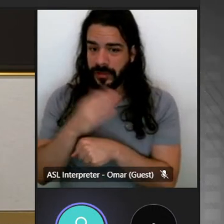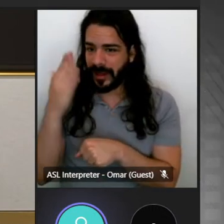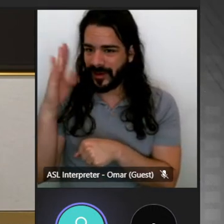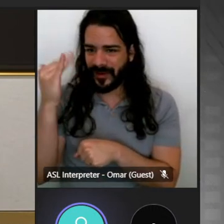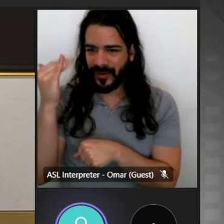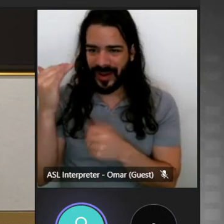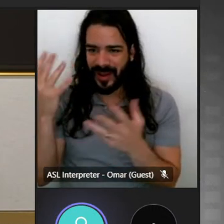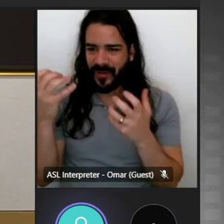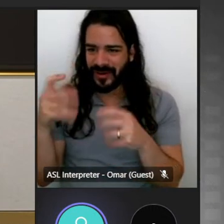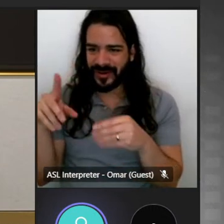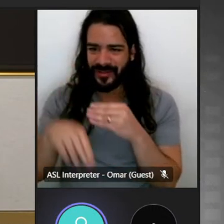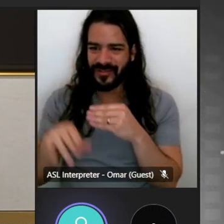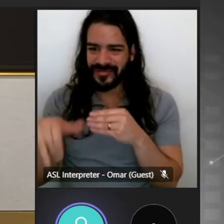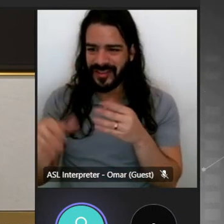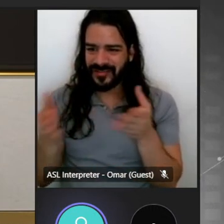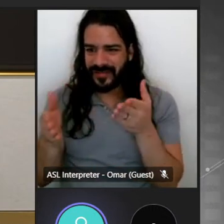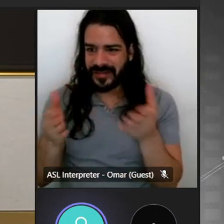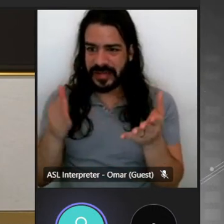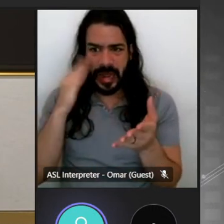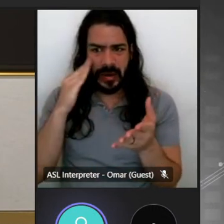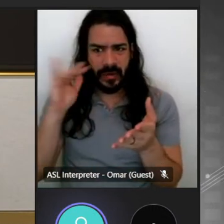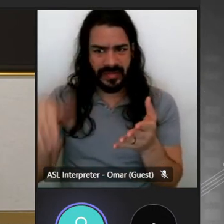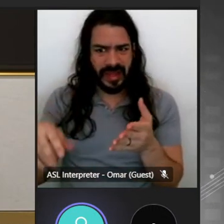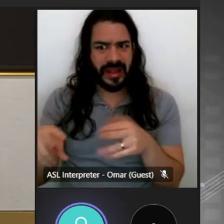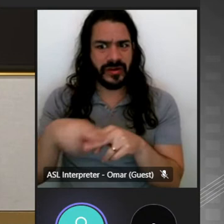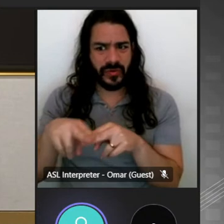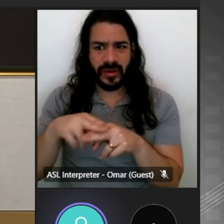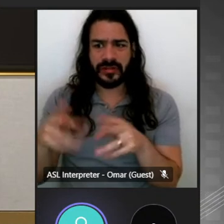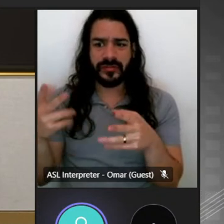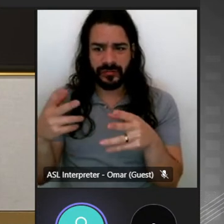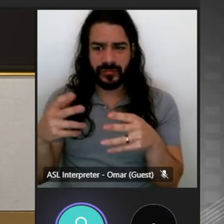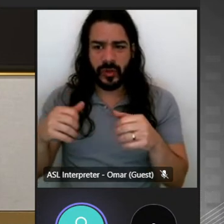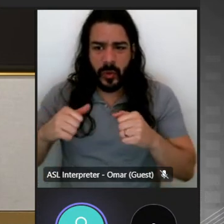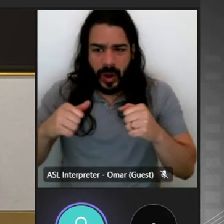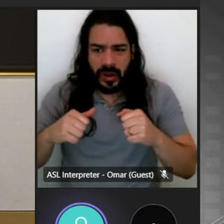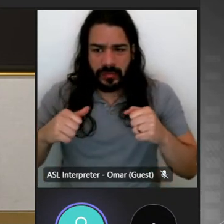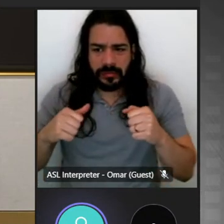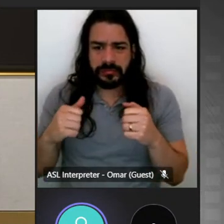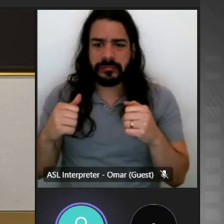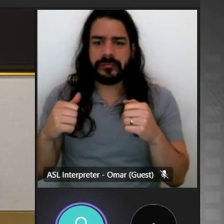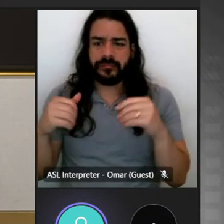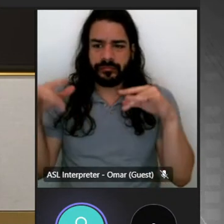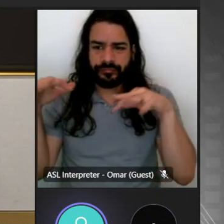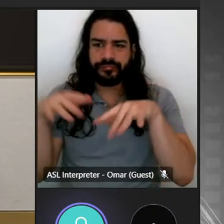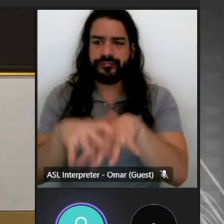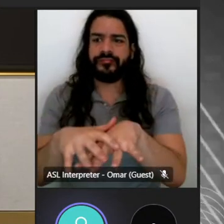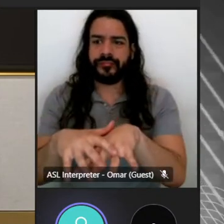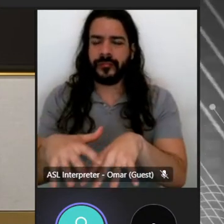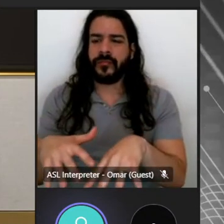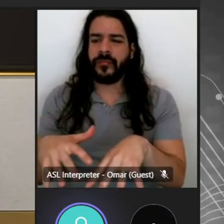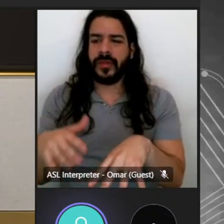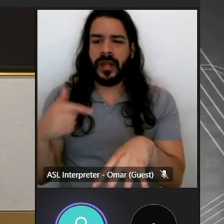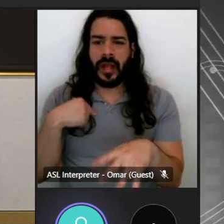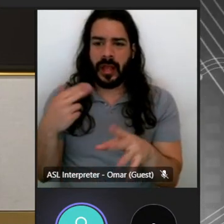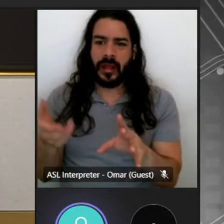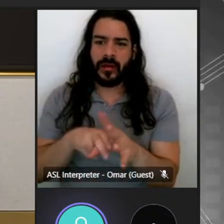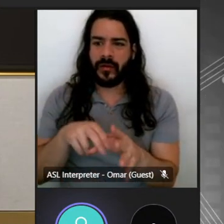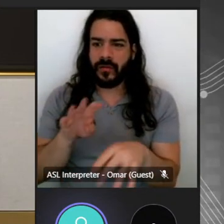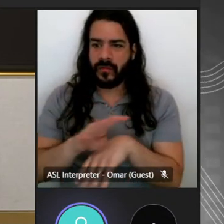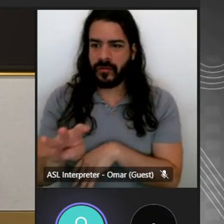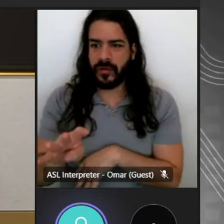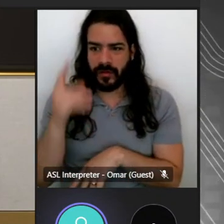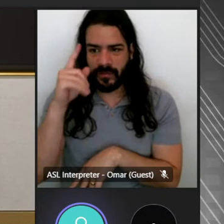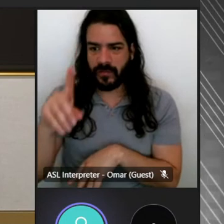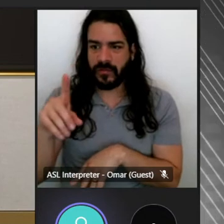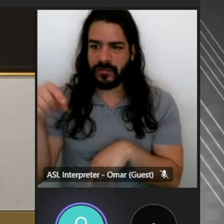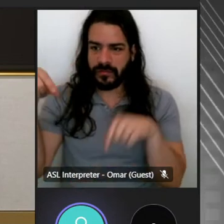um it's full um I don't know why we want to cut service there because I I know that those trains are crowded and I I think um I I